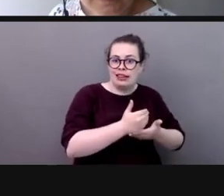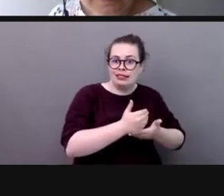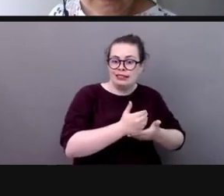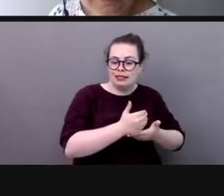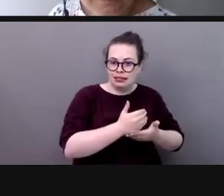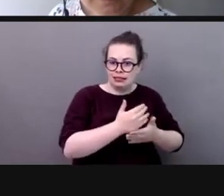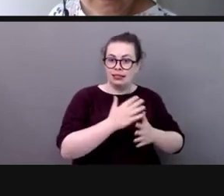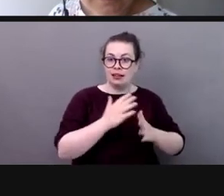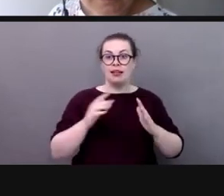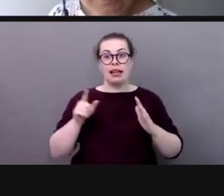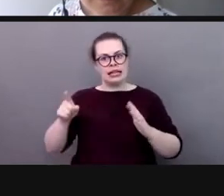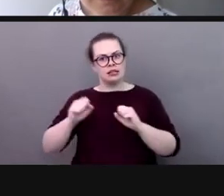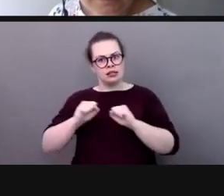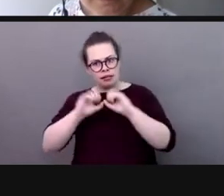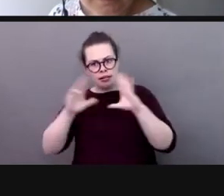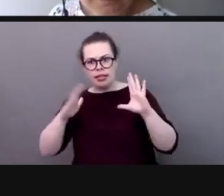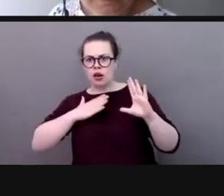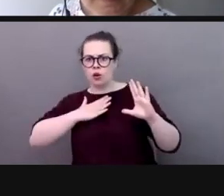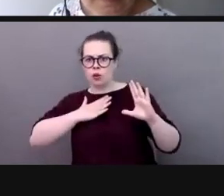aid to be